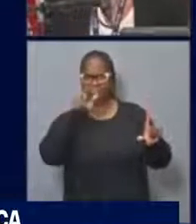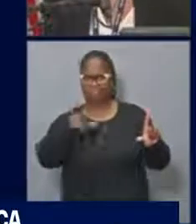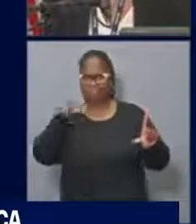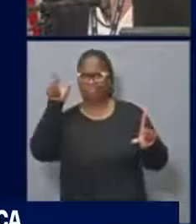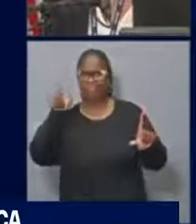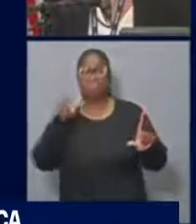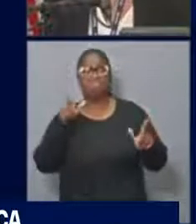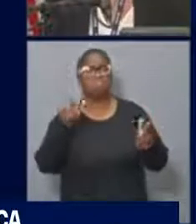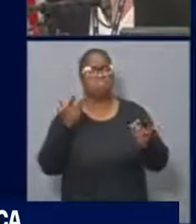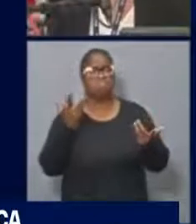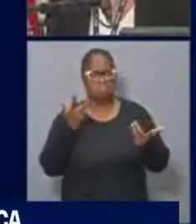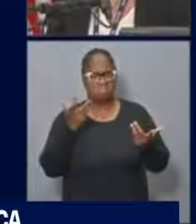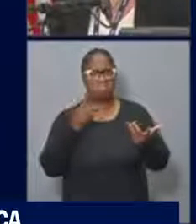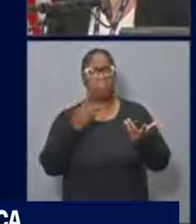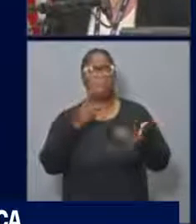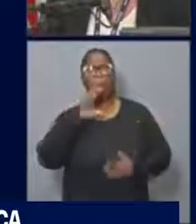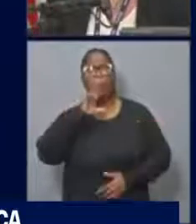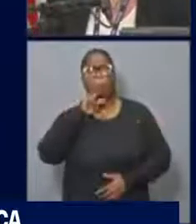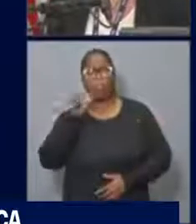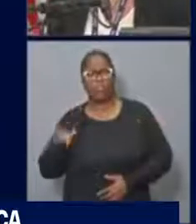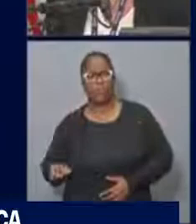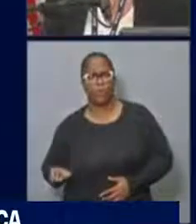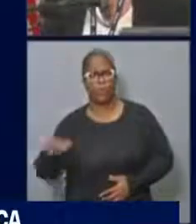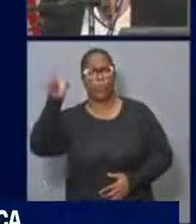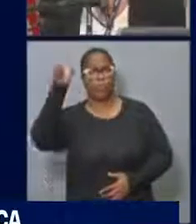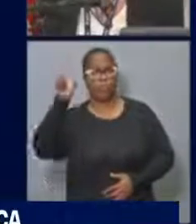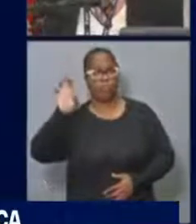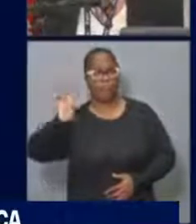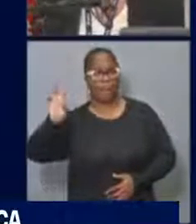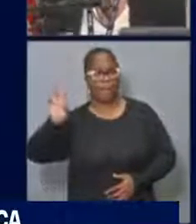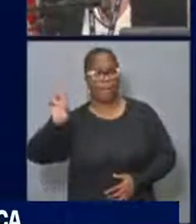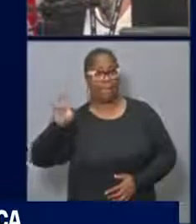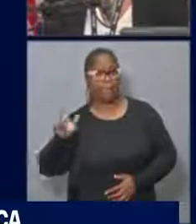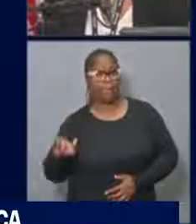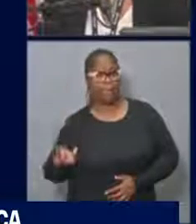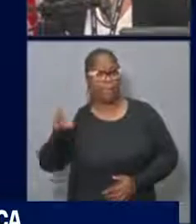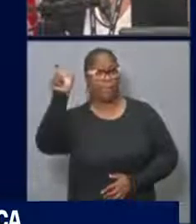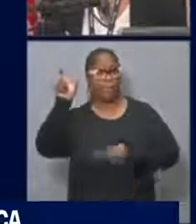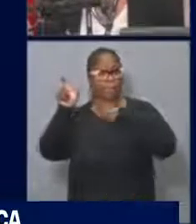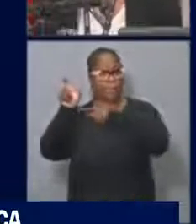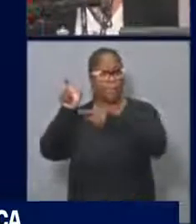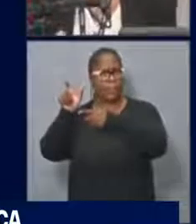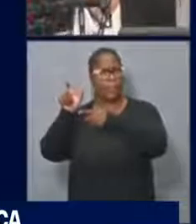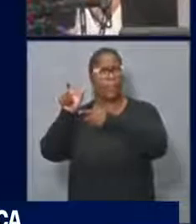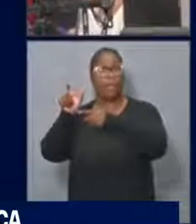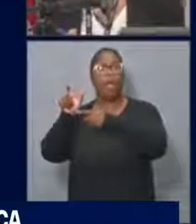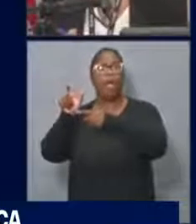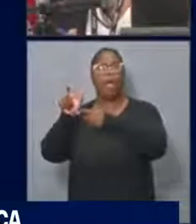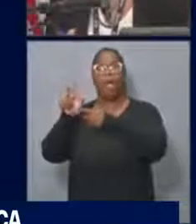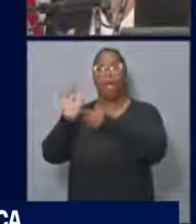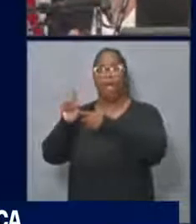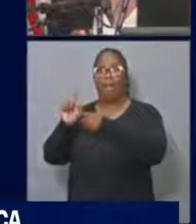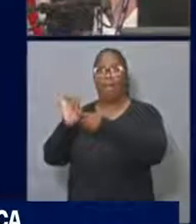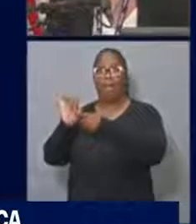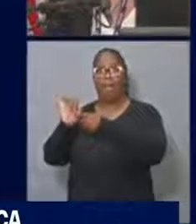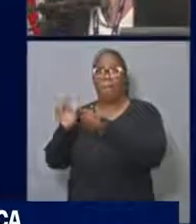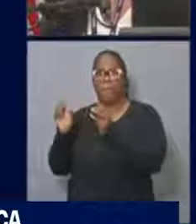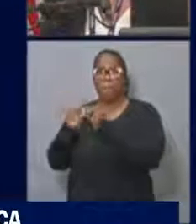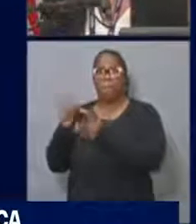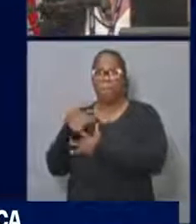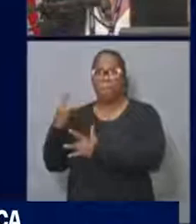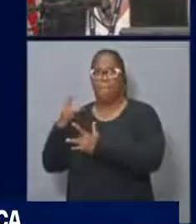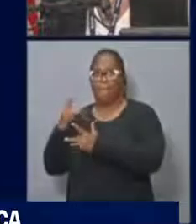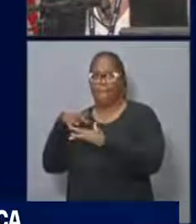least income, which is the orange bar on the right, are more likely now to have been tested. From the